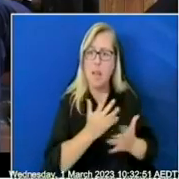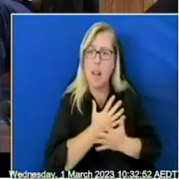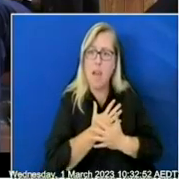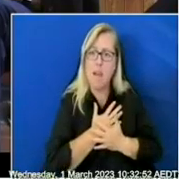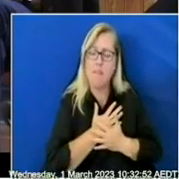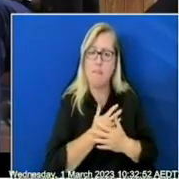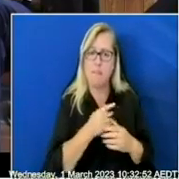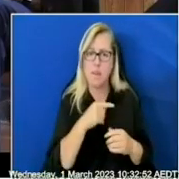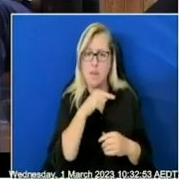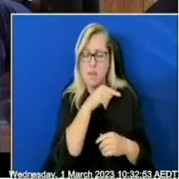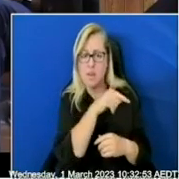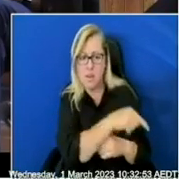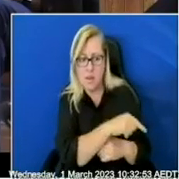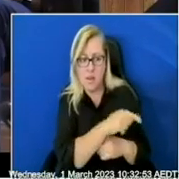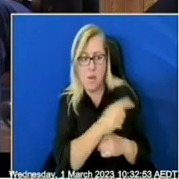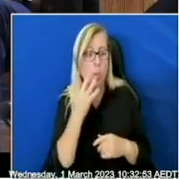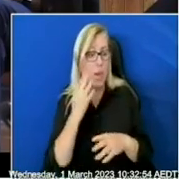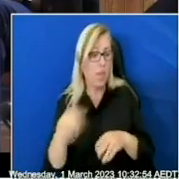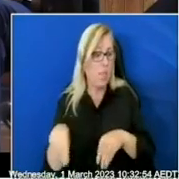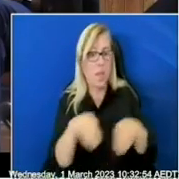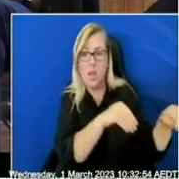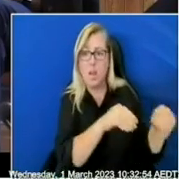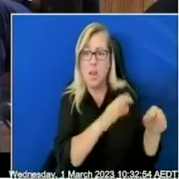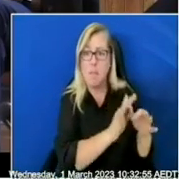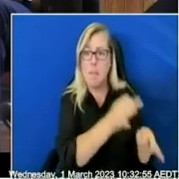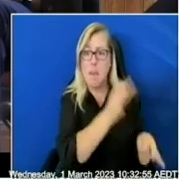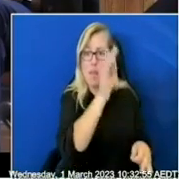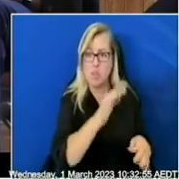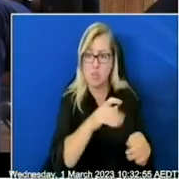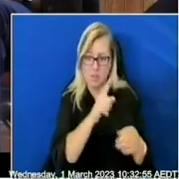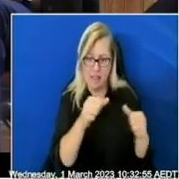Auntie Gore got separated and sent to Winlayton Girls Home.